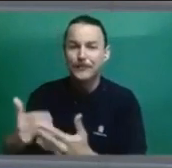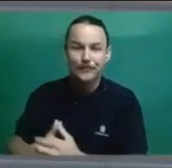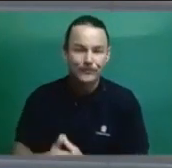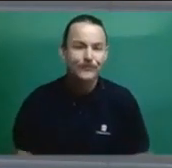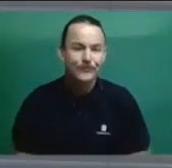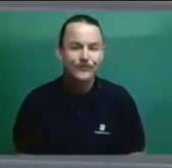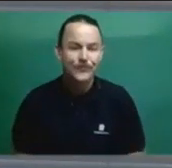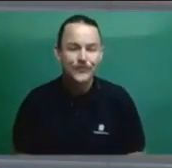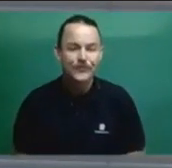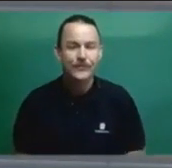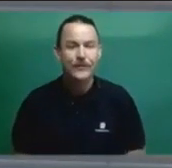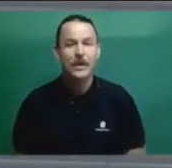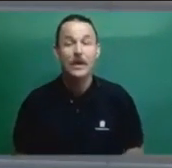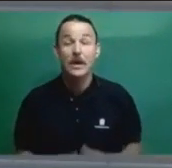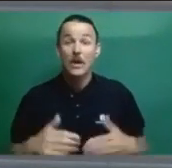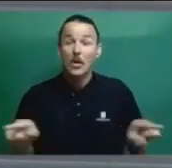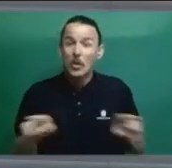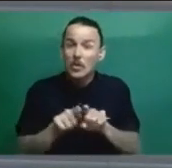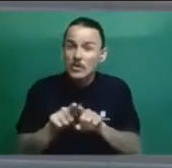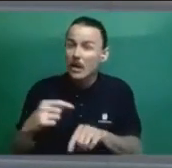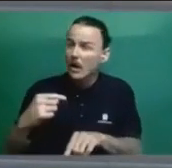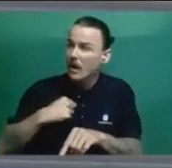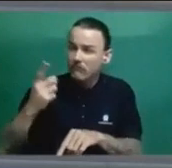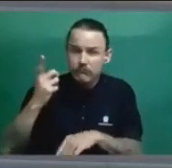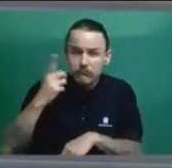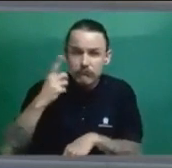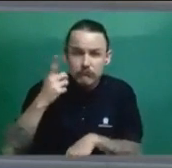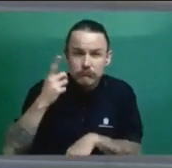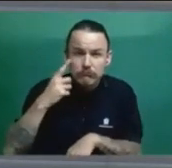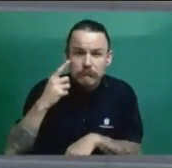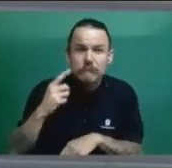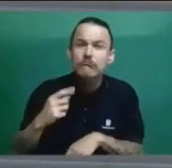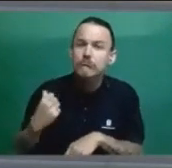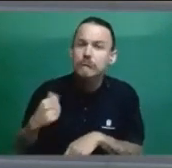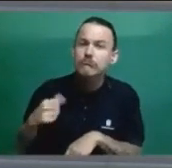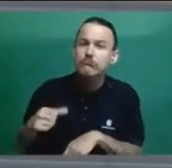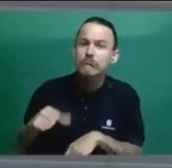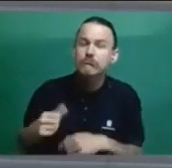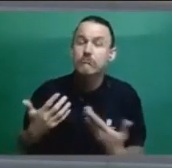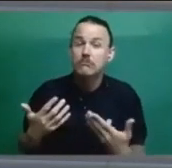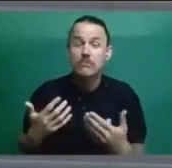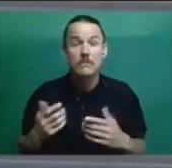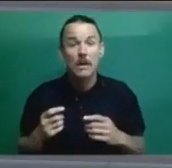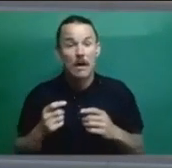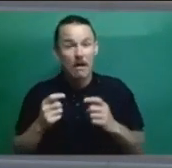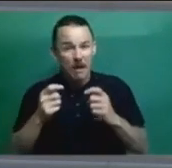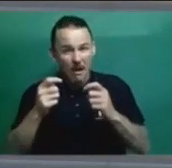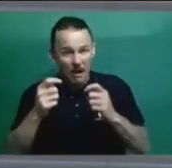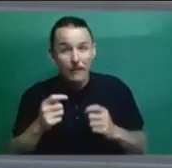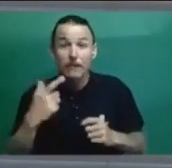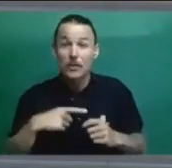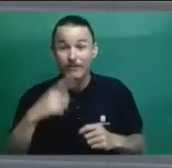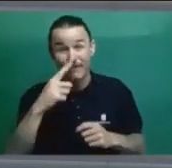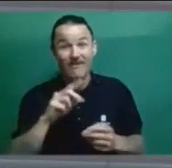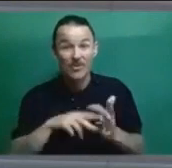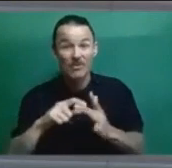Another thing that I've noticed is that since there's been a general suppression of the liberties of Victorians, there